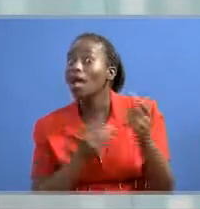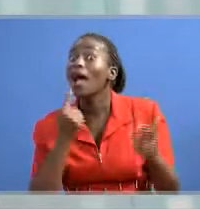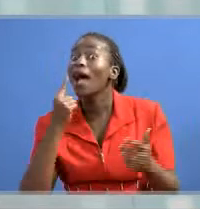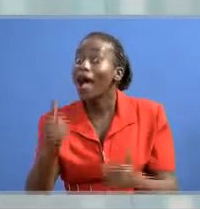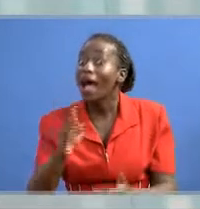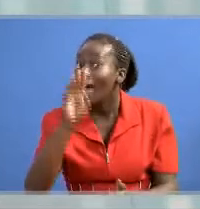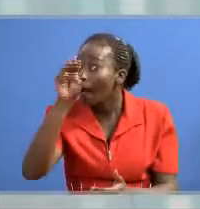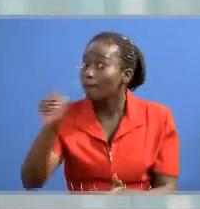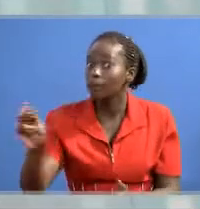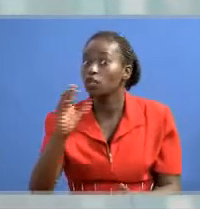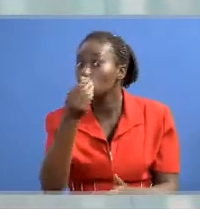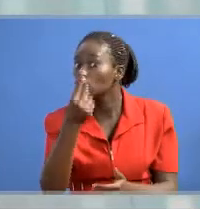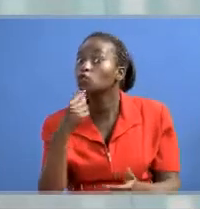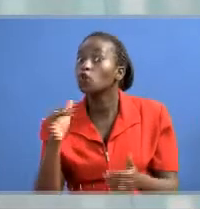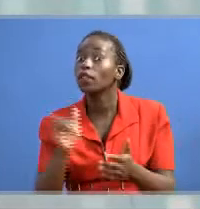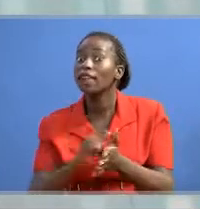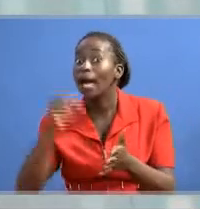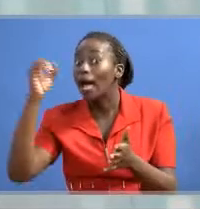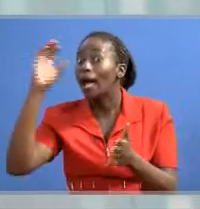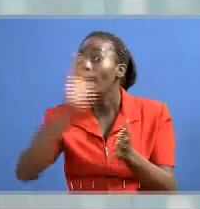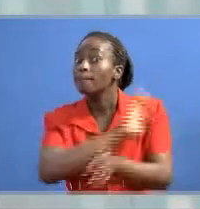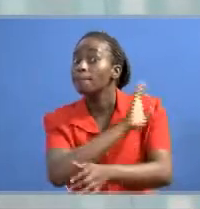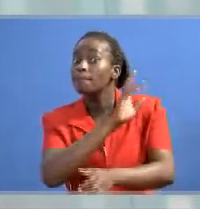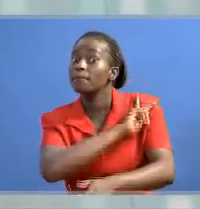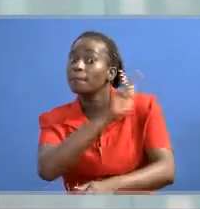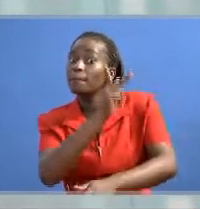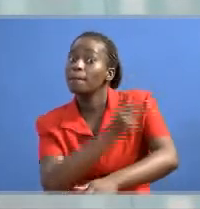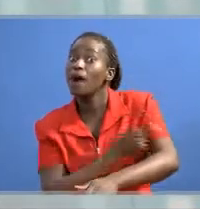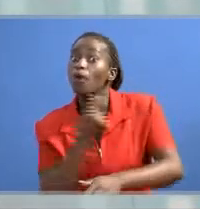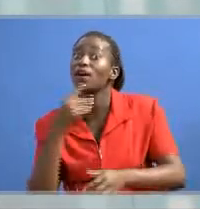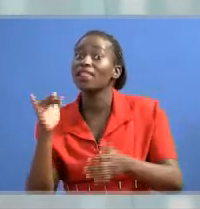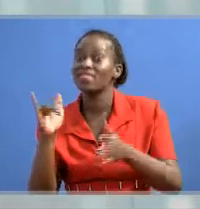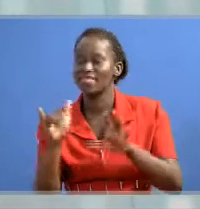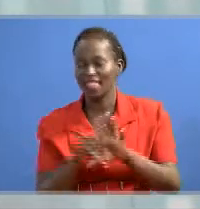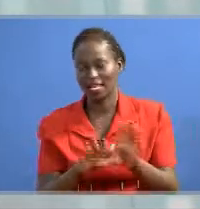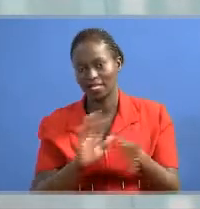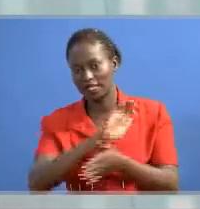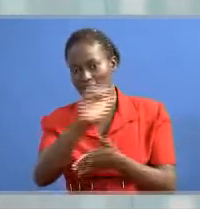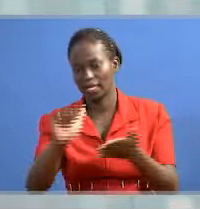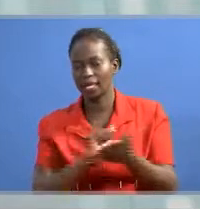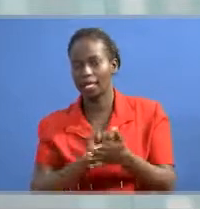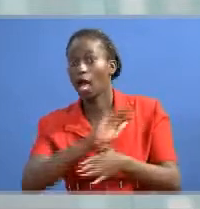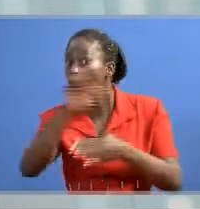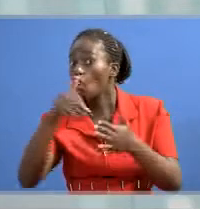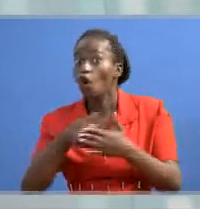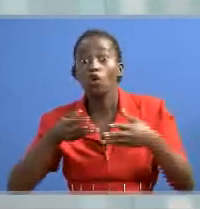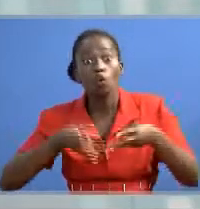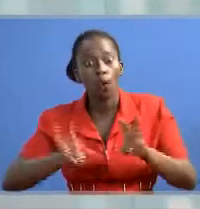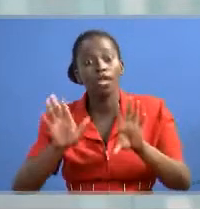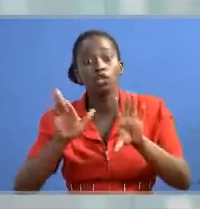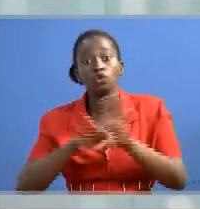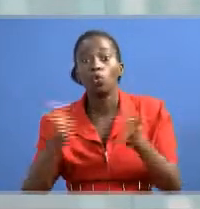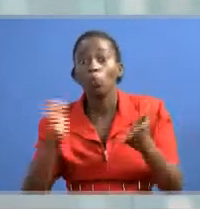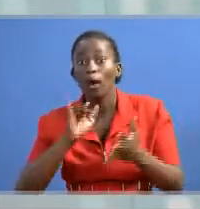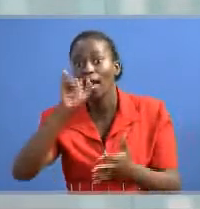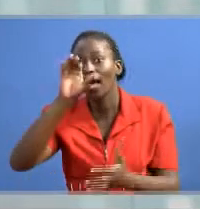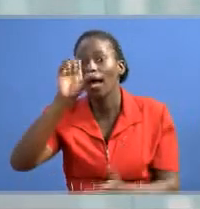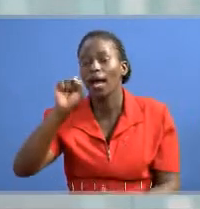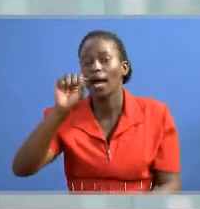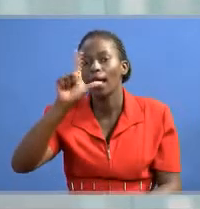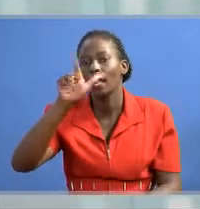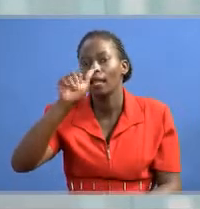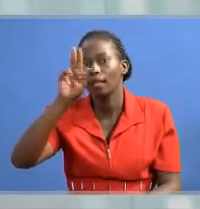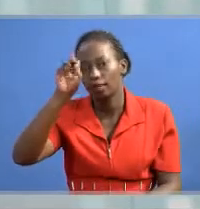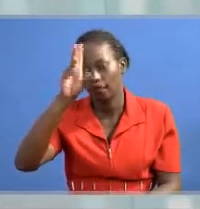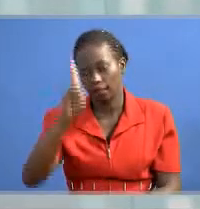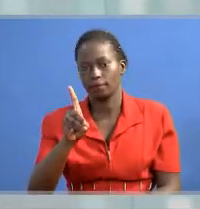shillings and the power will be sourced from the national grid from Hindi area and transmitted all the way to the island that forms part of the Lamu